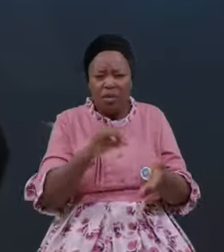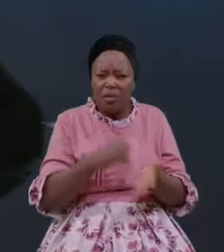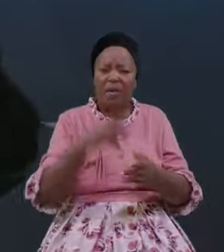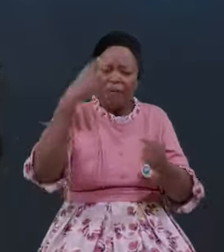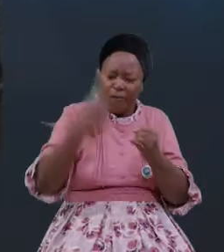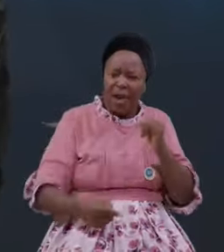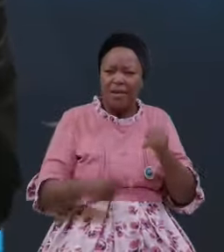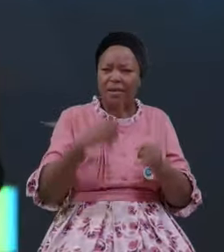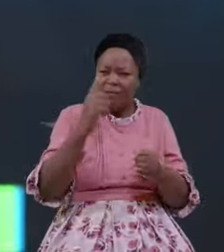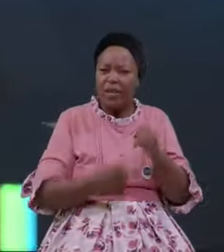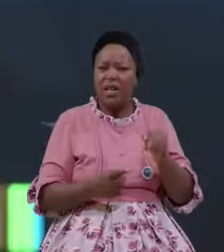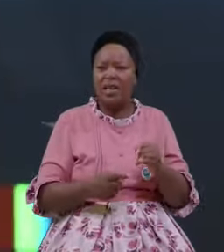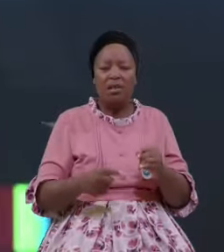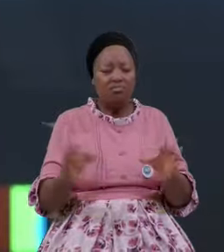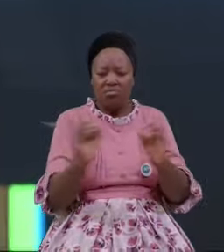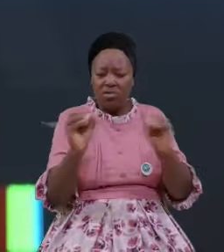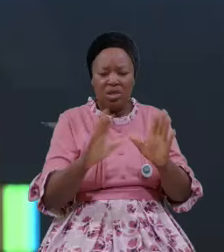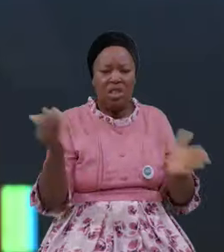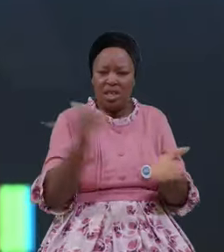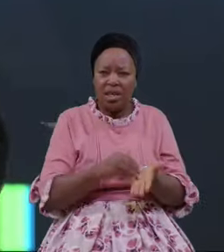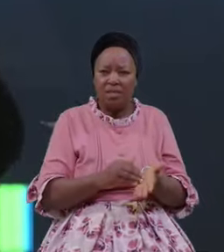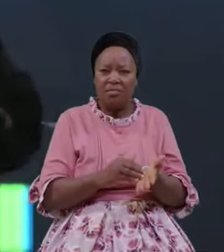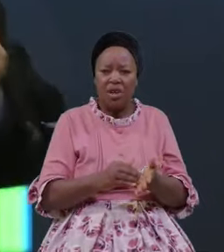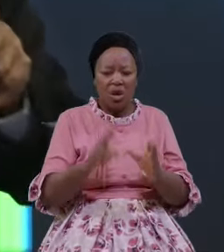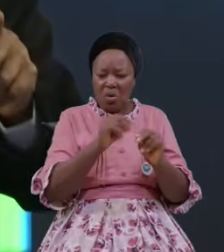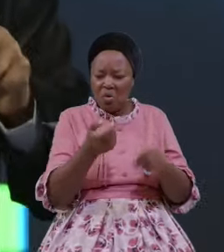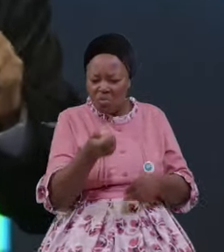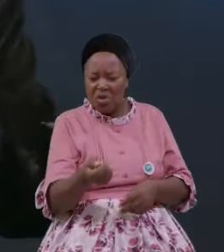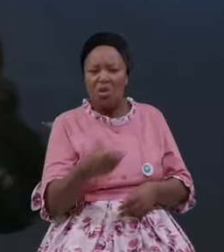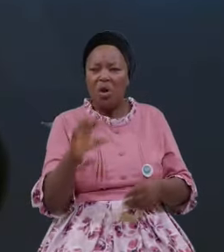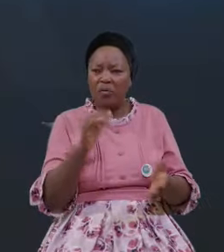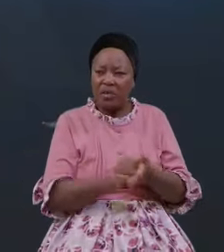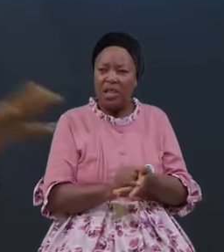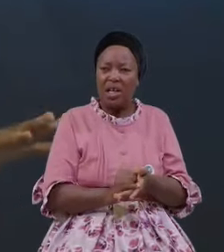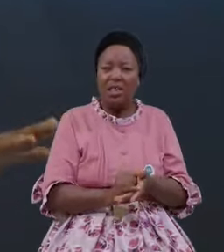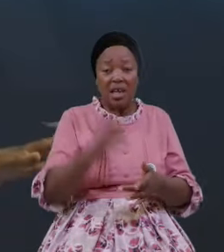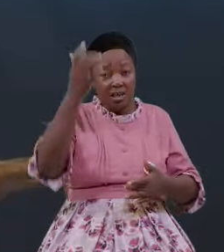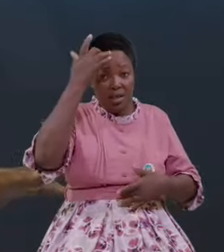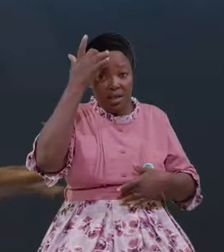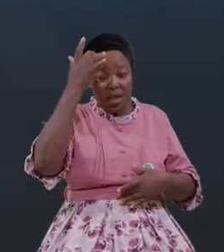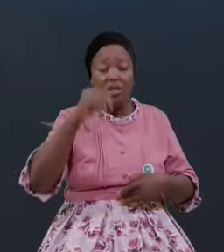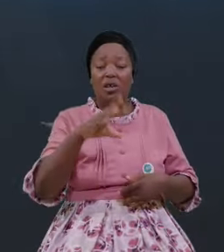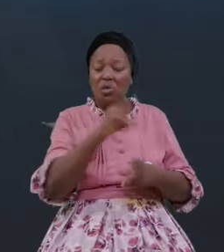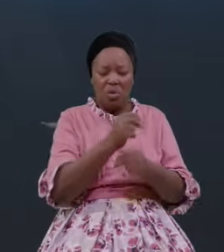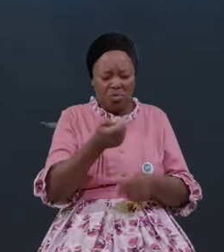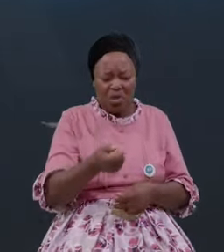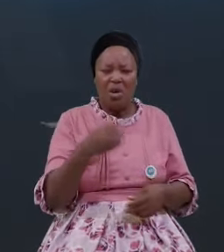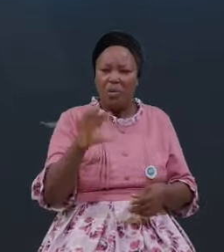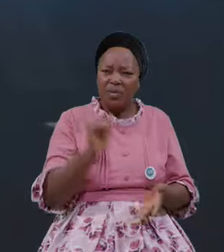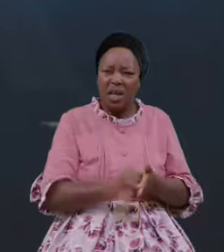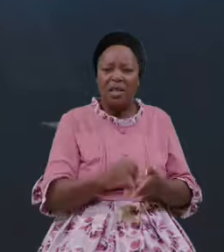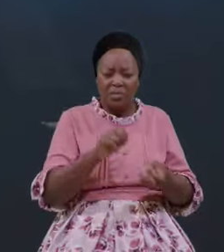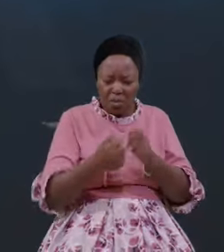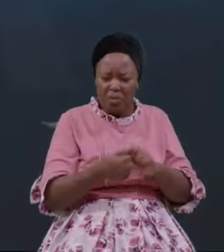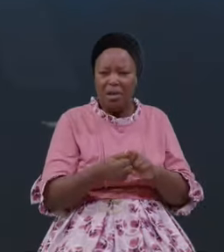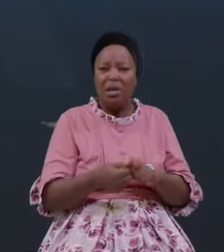Finalized. Nothing else. No remnant of that disease, no remnant of that heartache